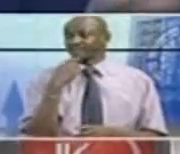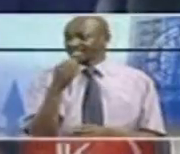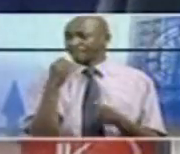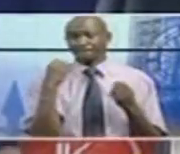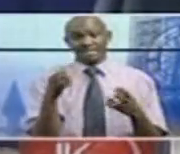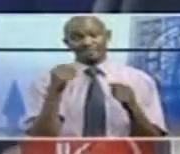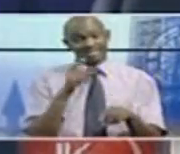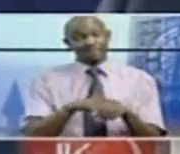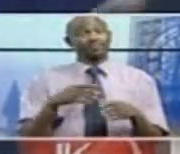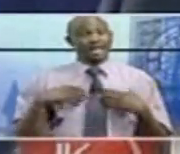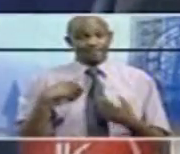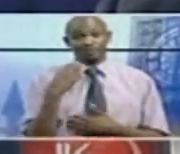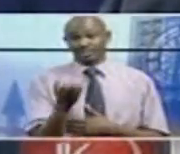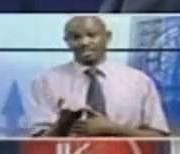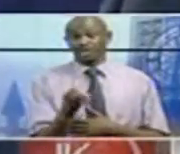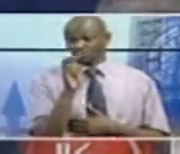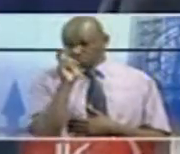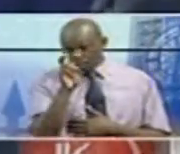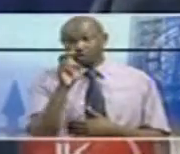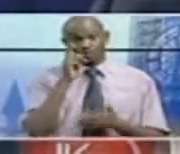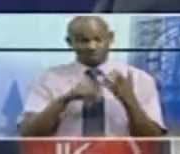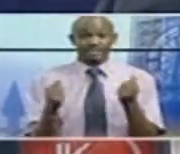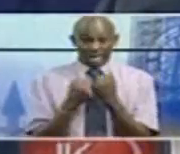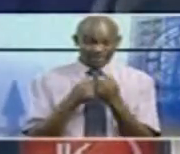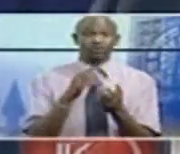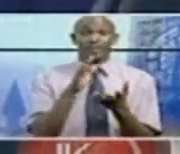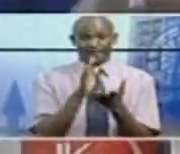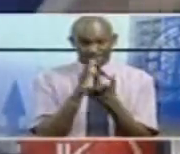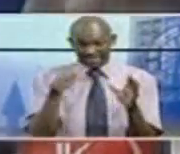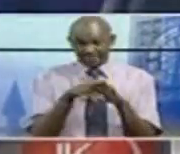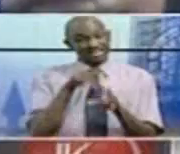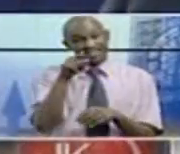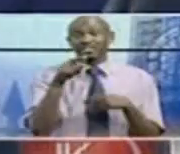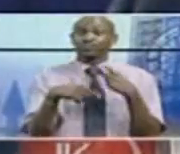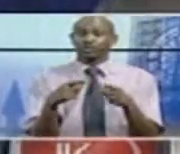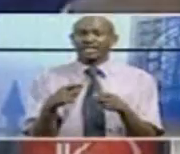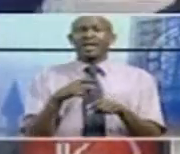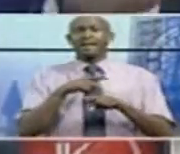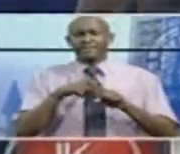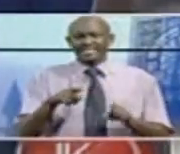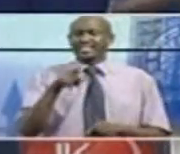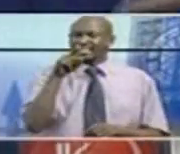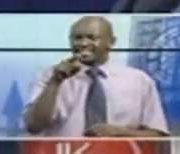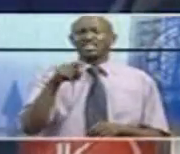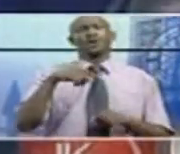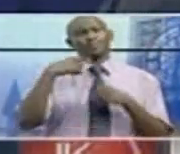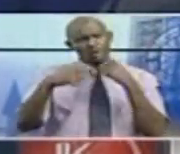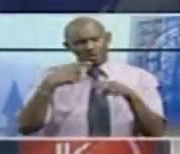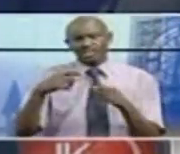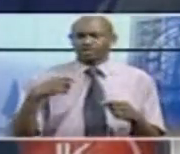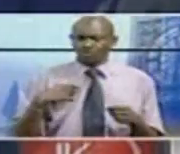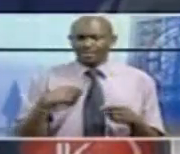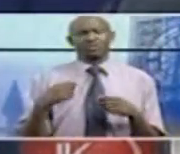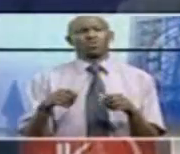I am happy to be here, to watch what has happened, to be part of this process. But we want this process not to always be